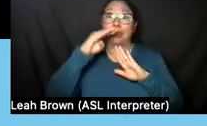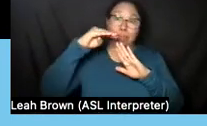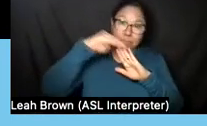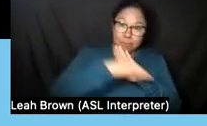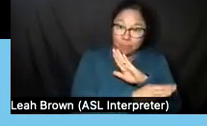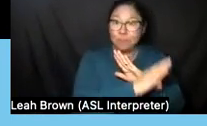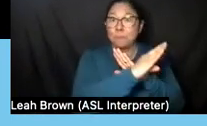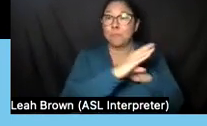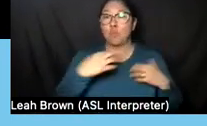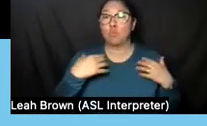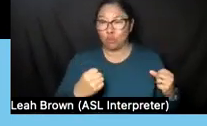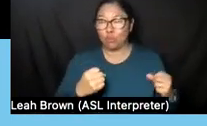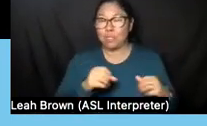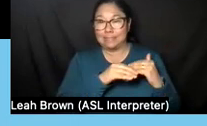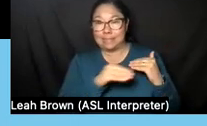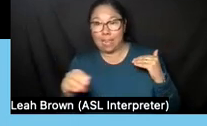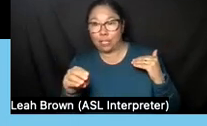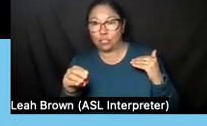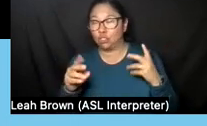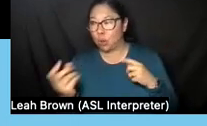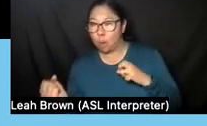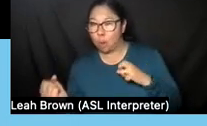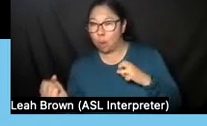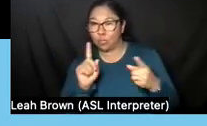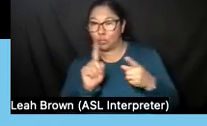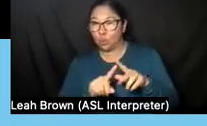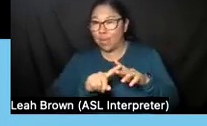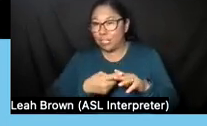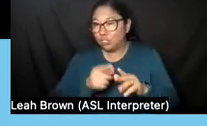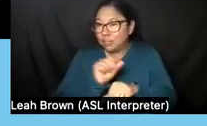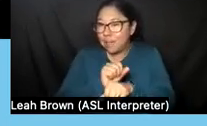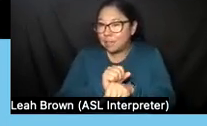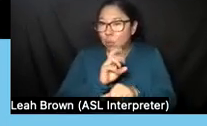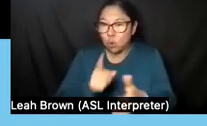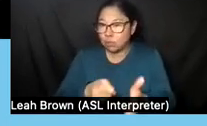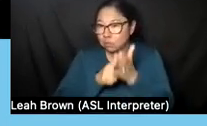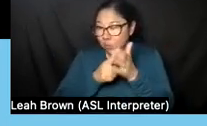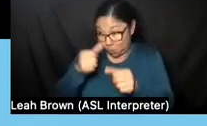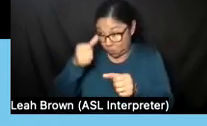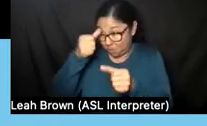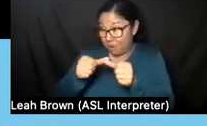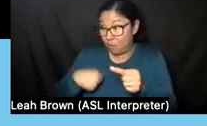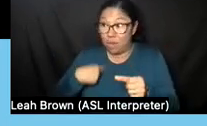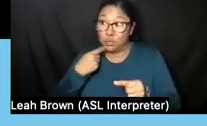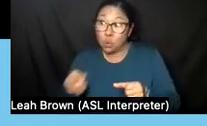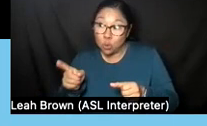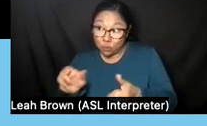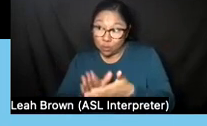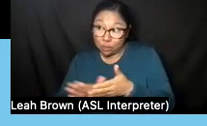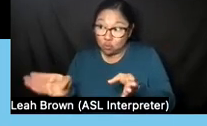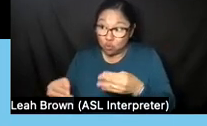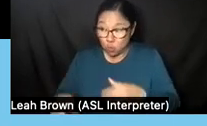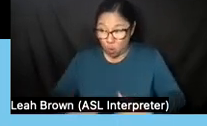you circle back to that initial task or demand, like, hey, remember how I told you you needed to clean your room and you're really upset and you're crying?